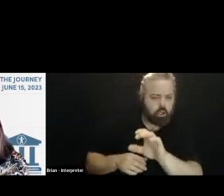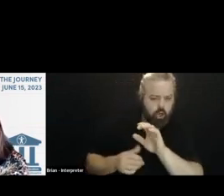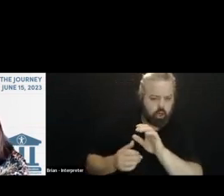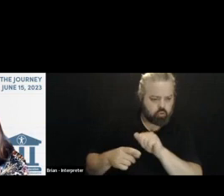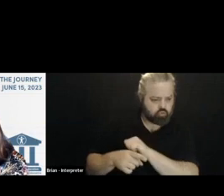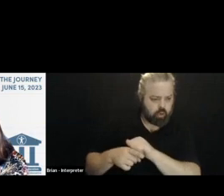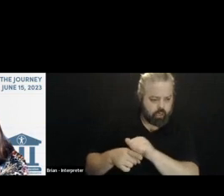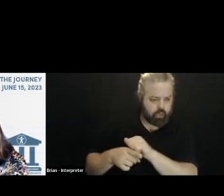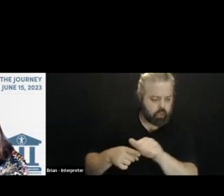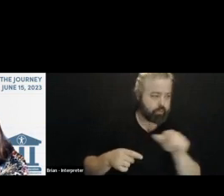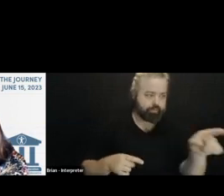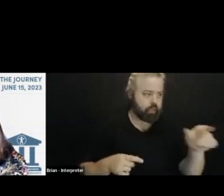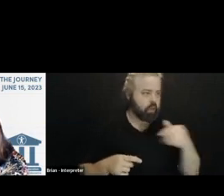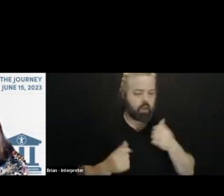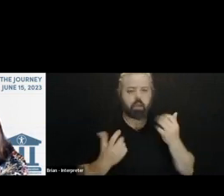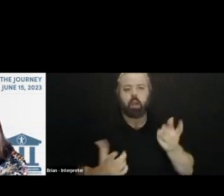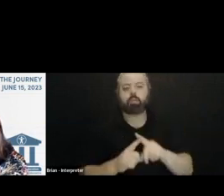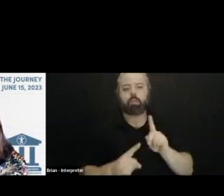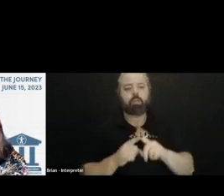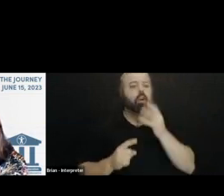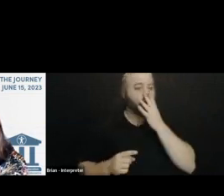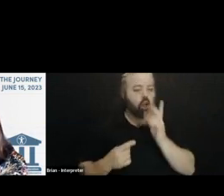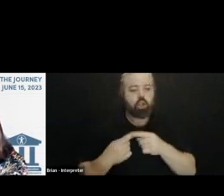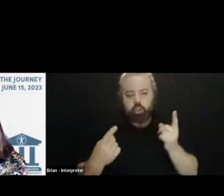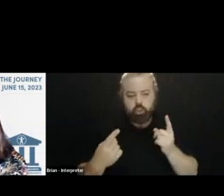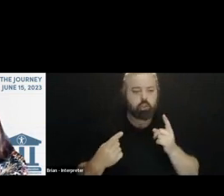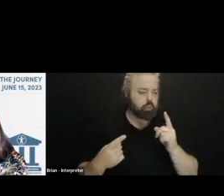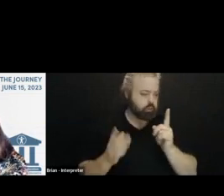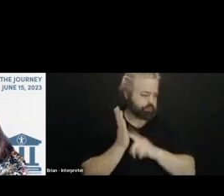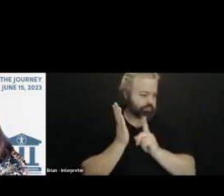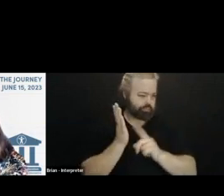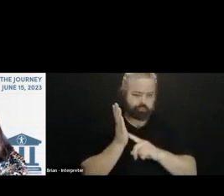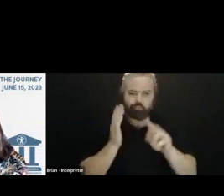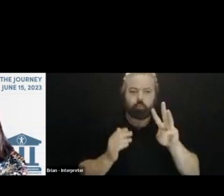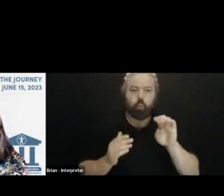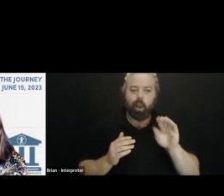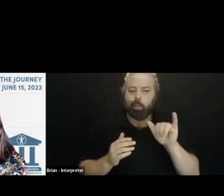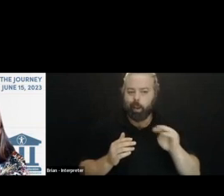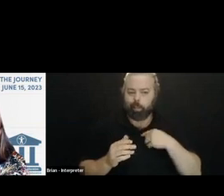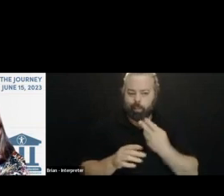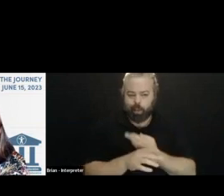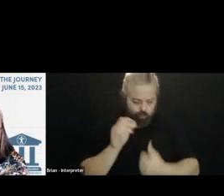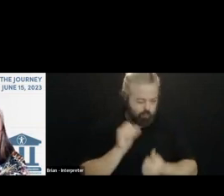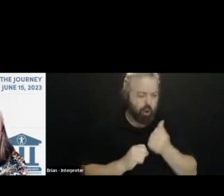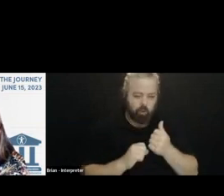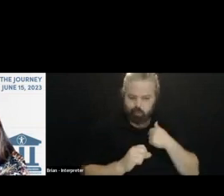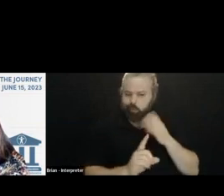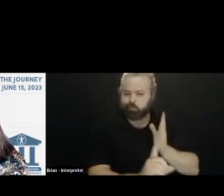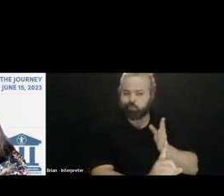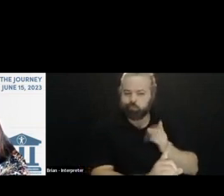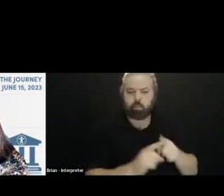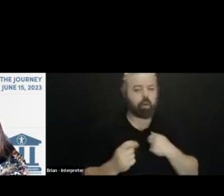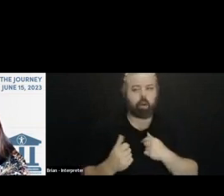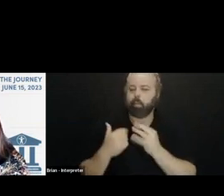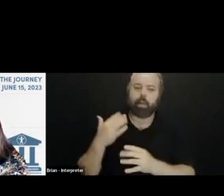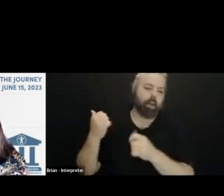are lots of color contrast checkers out there. WebAIM is just the one that I use the most frequently, but there's plenty of them. Just Google it.